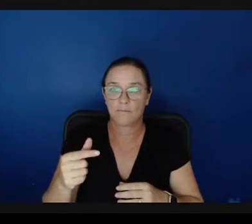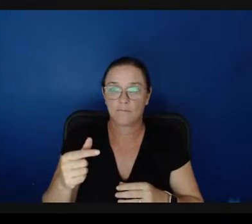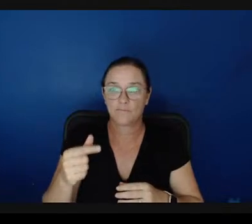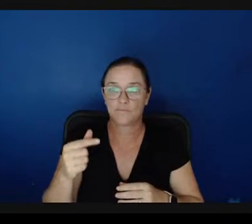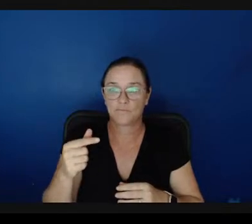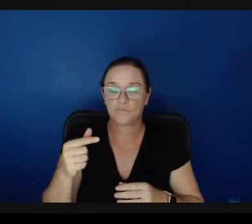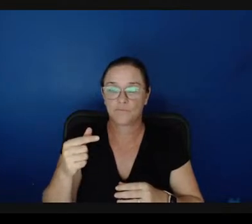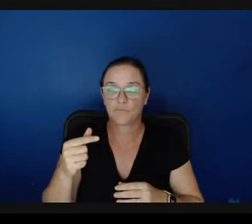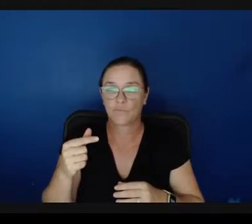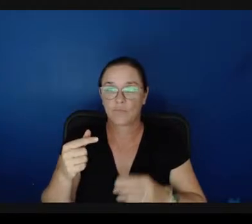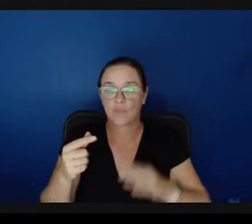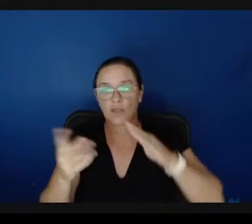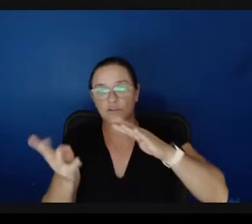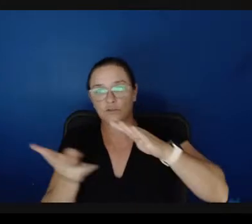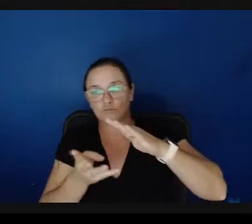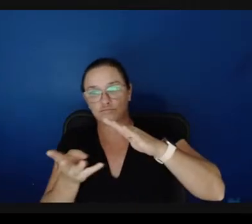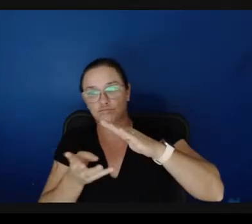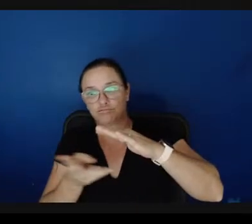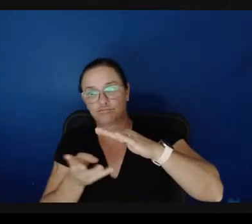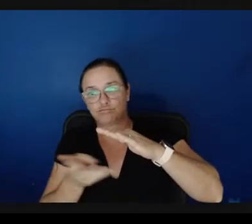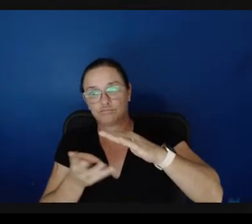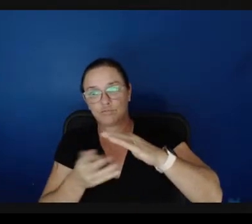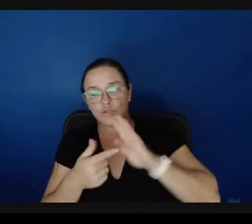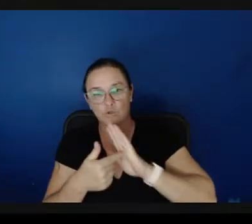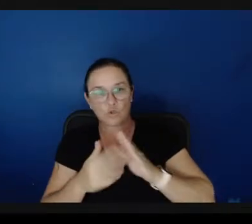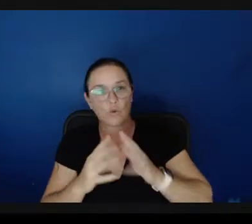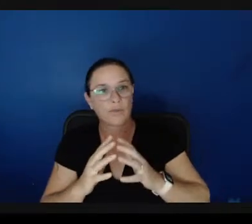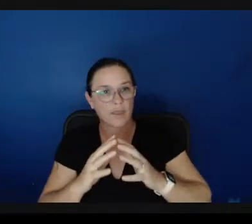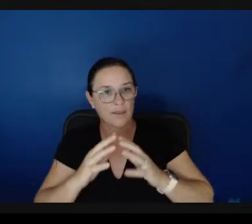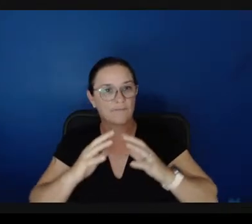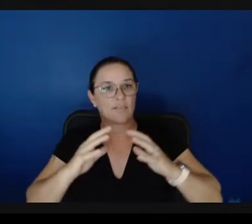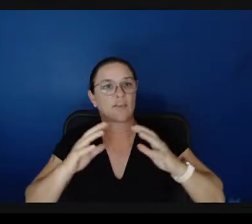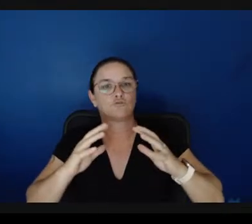tracking intrusion of magma into that nearby reservoir as well. So it has also